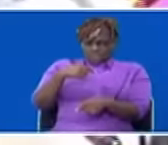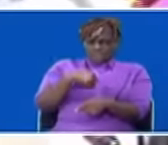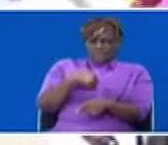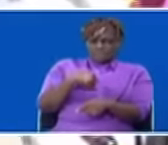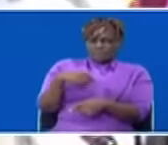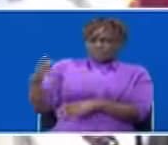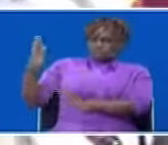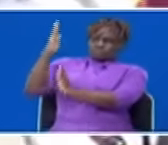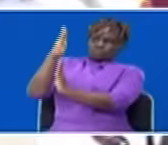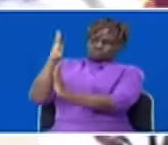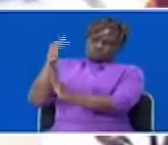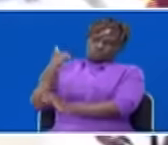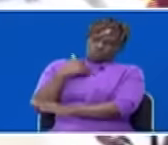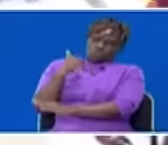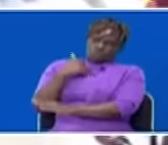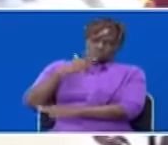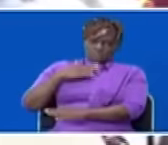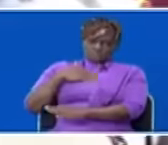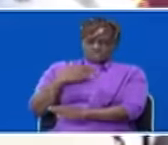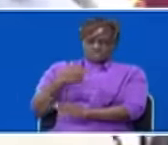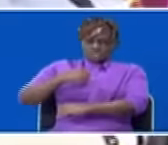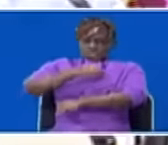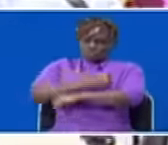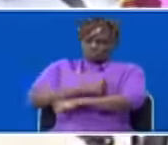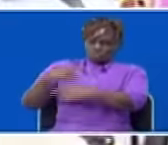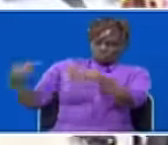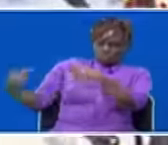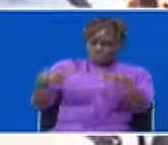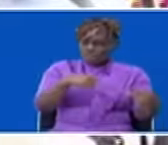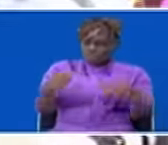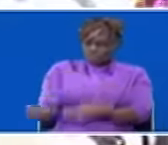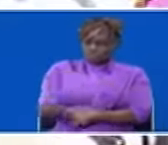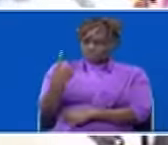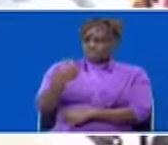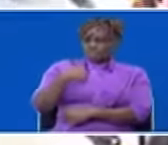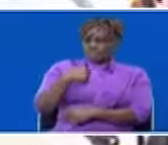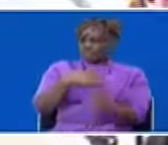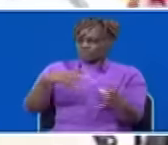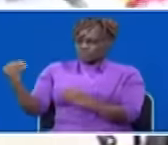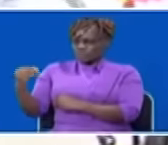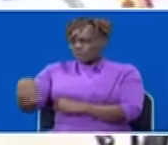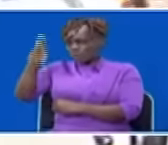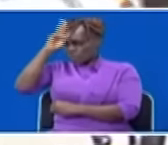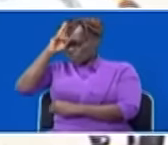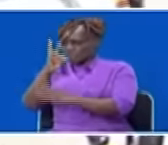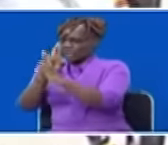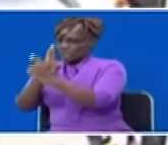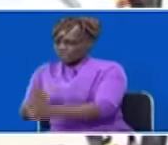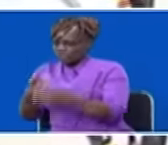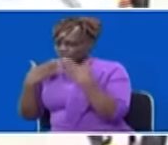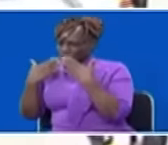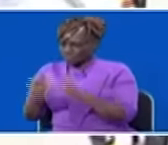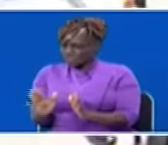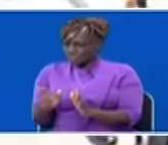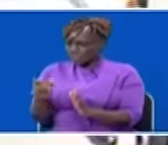by the watchman that the school was in chaos, so straight away went to the police to report, and they